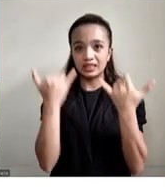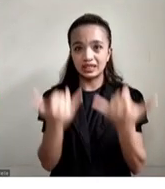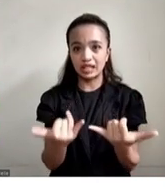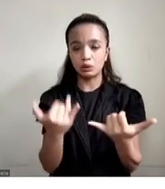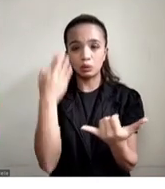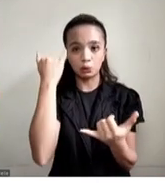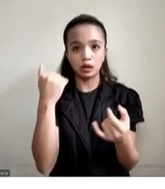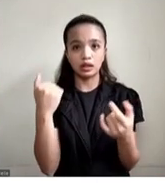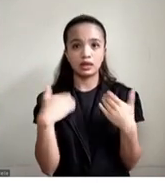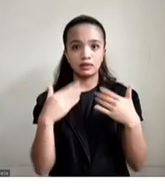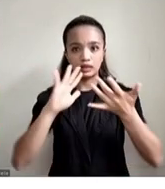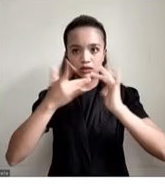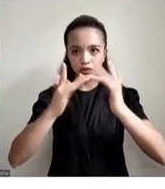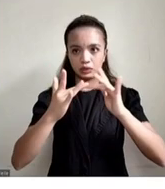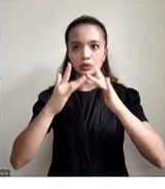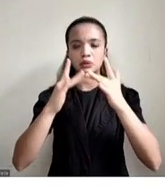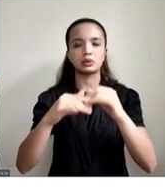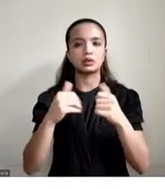of the internet, di ba?